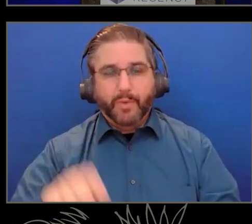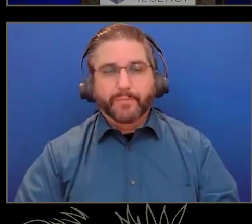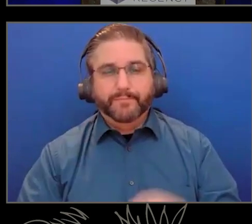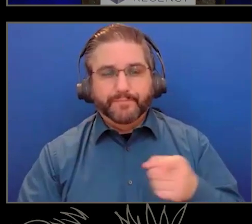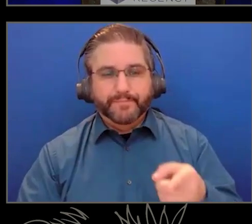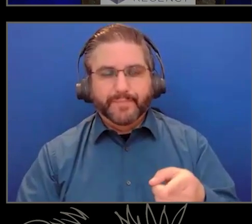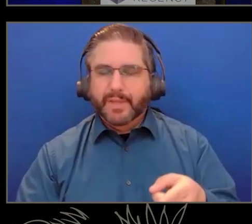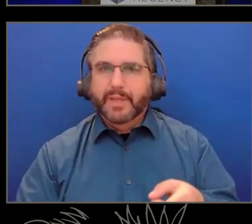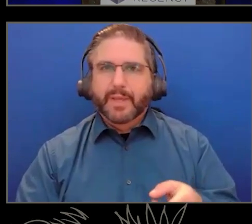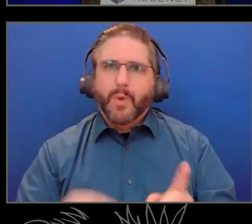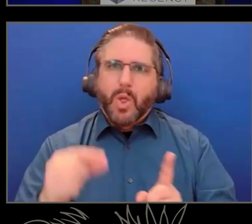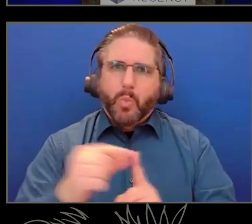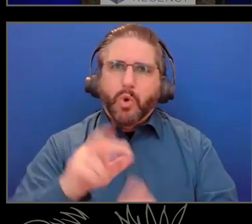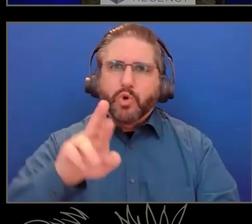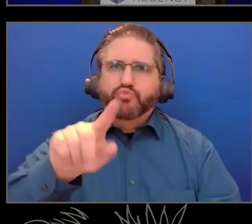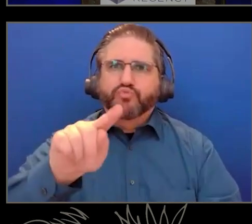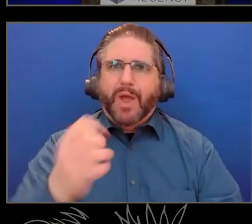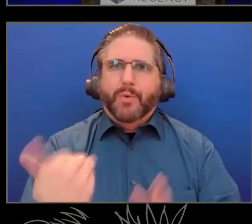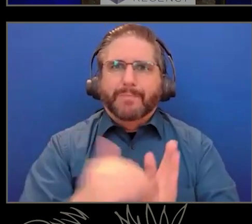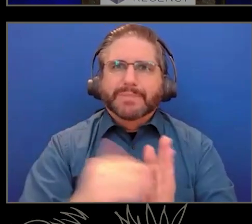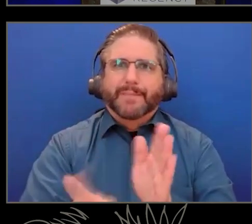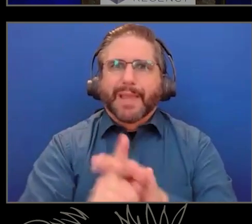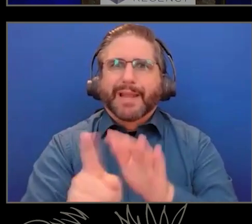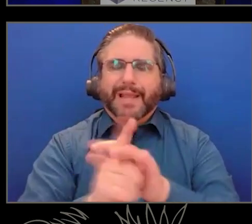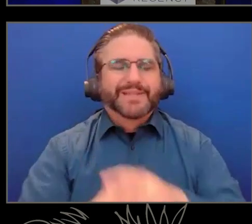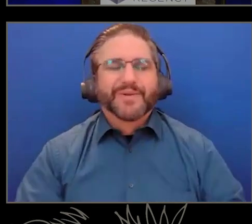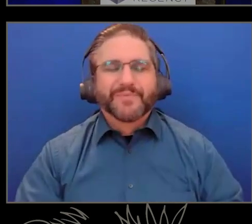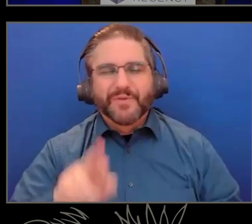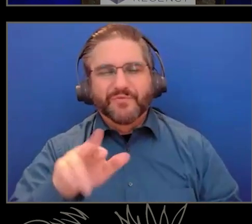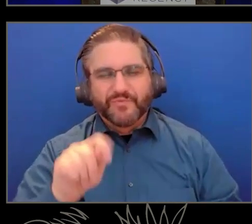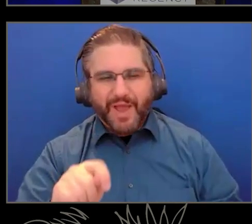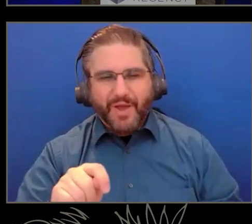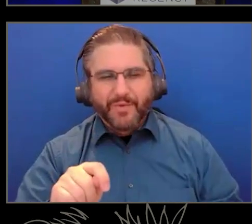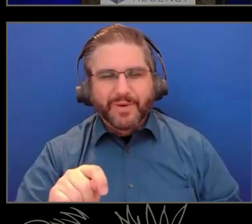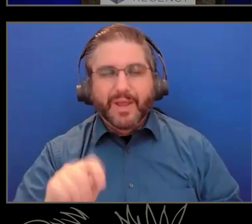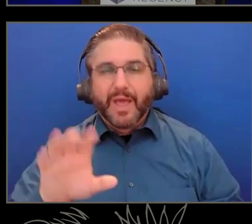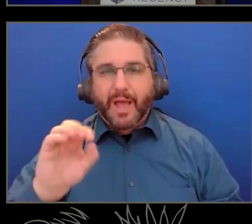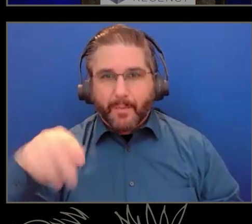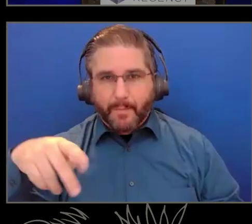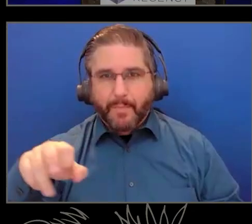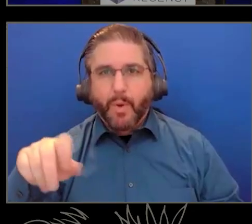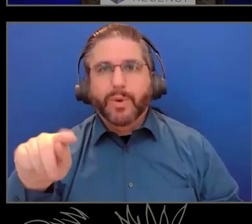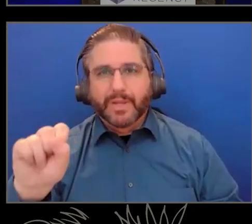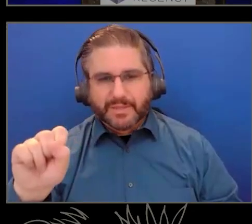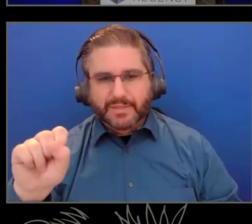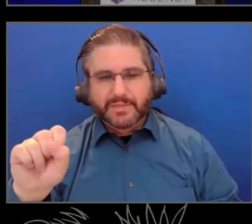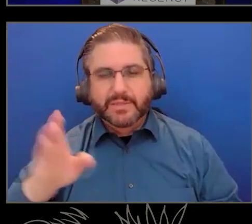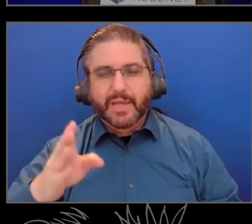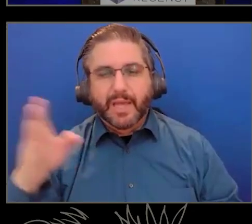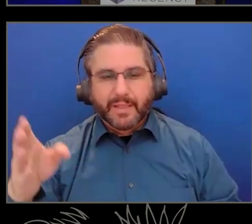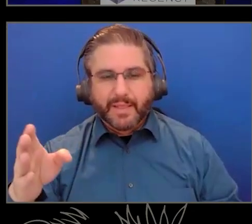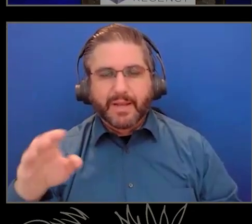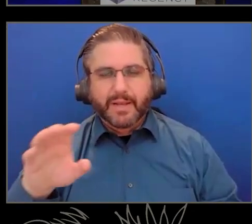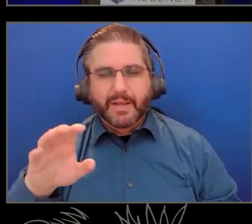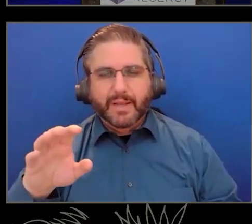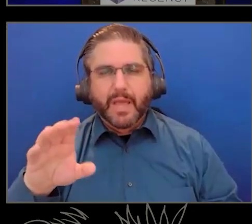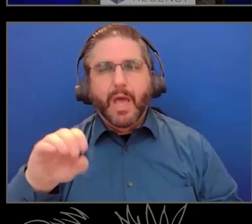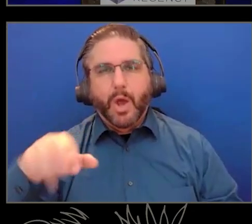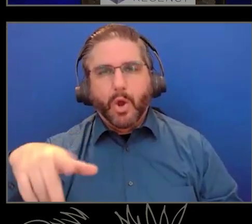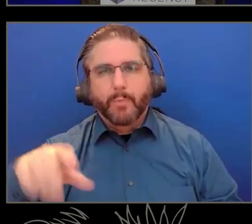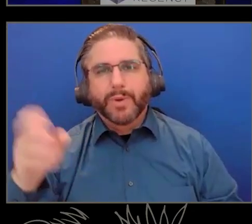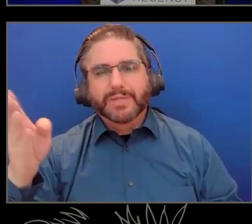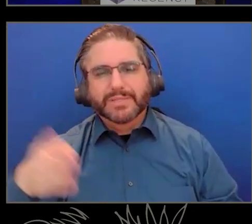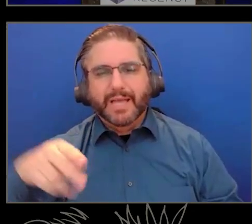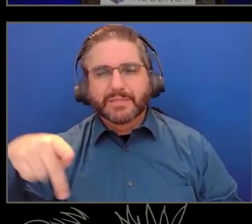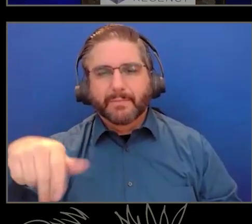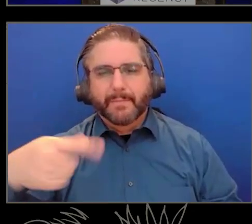many times can I say route in this talk? I'm going to say route components, and then we'll say I think it's